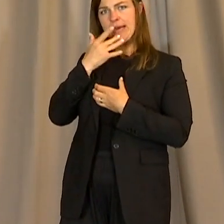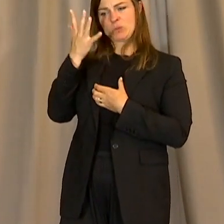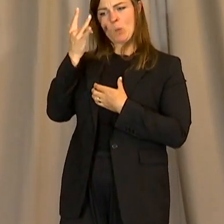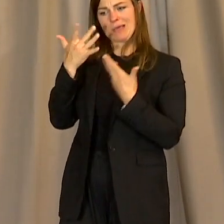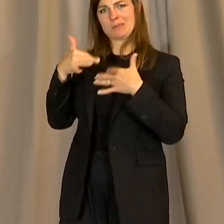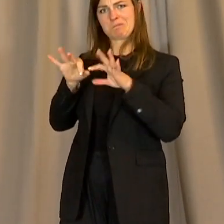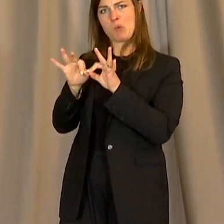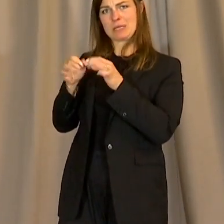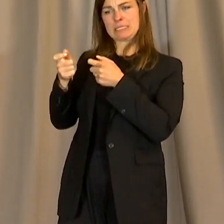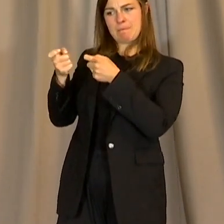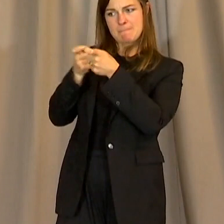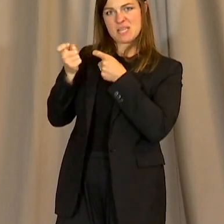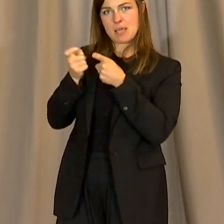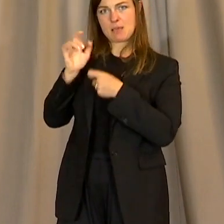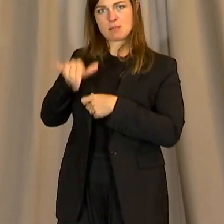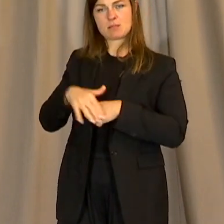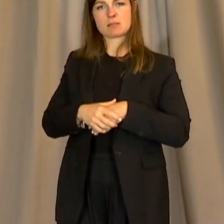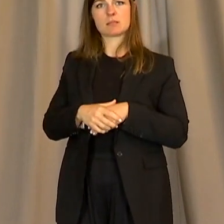And also,